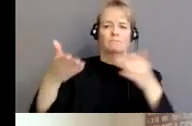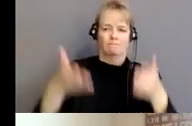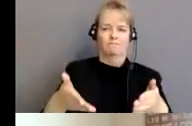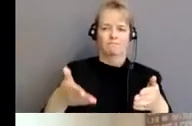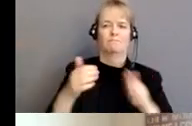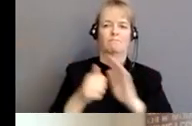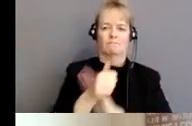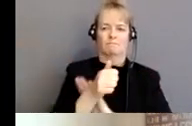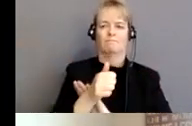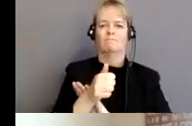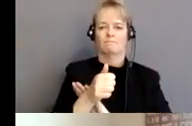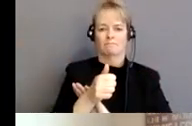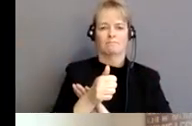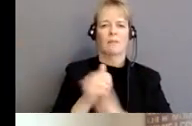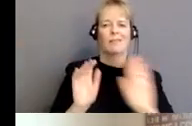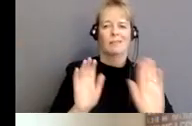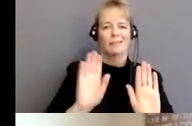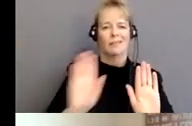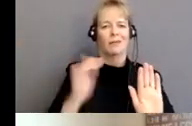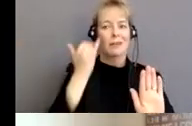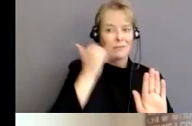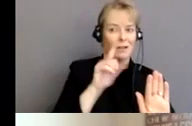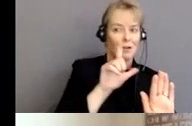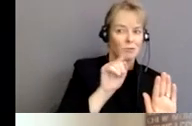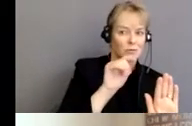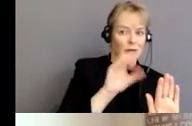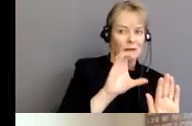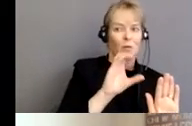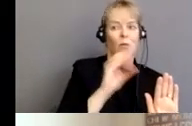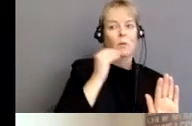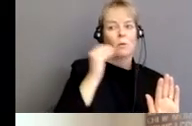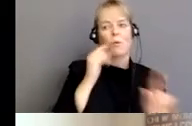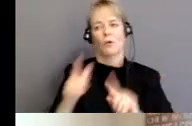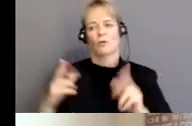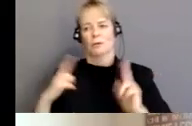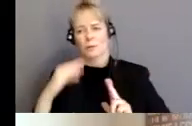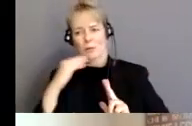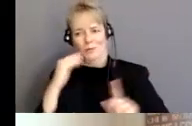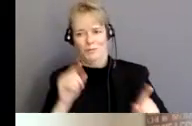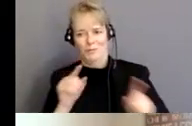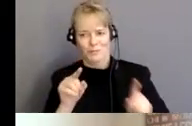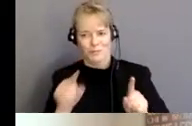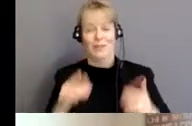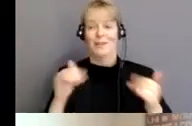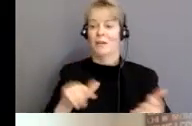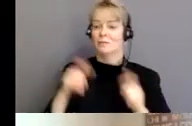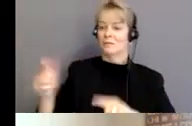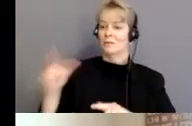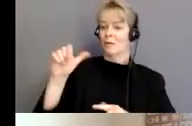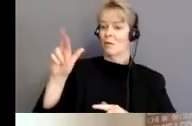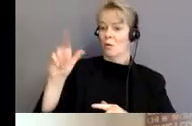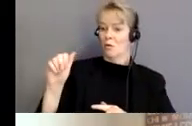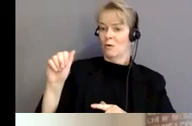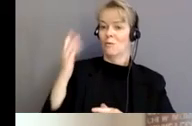within the sector that the person resides in. I'm going to turn over to my colleague Laura, because I know that there has been a